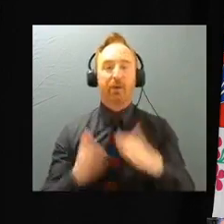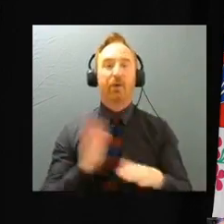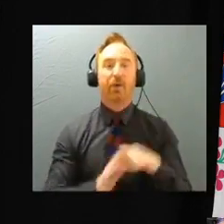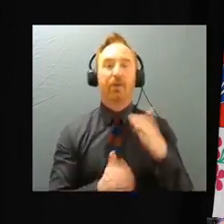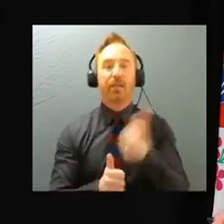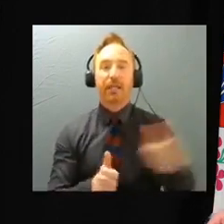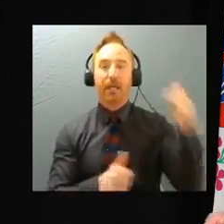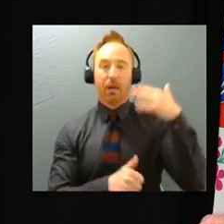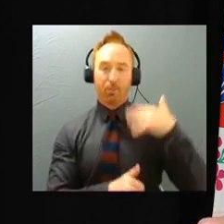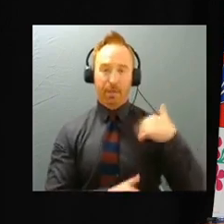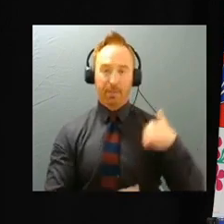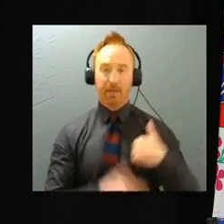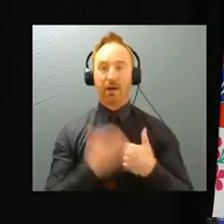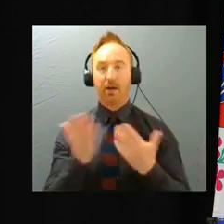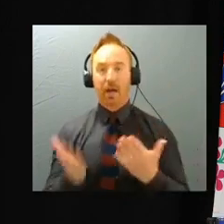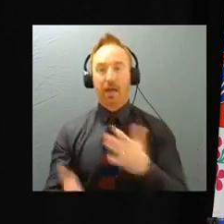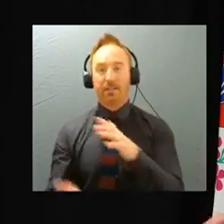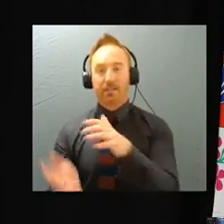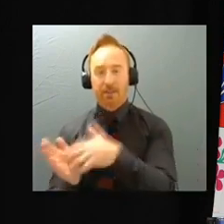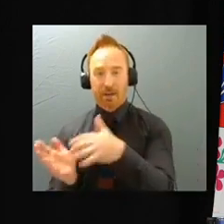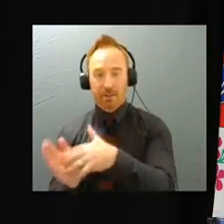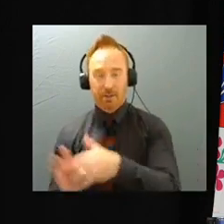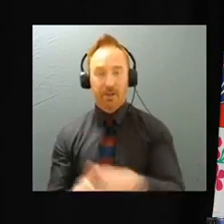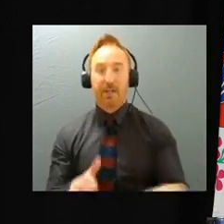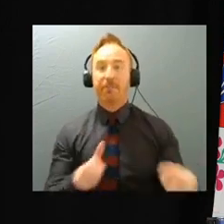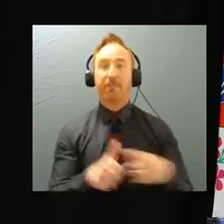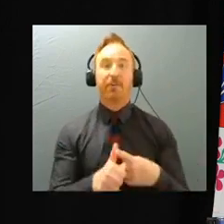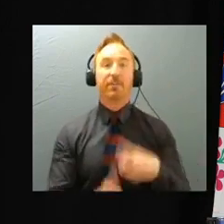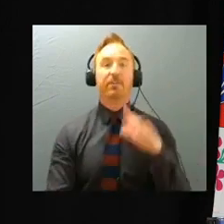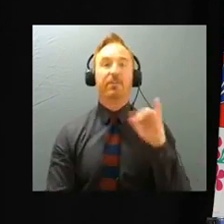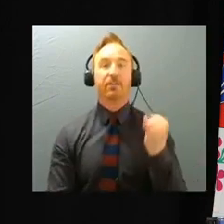to the phone lines, and we'll begin with John from CKRW.